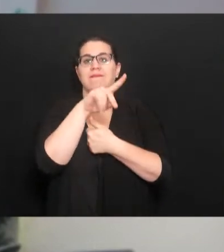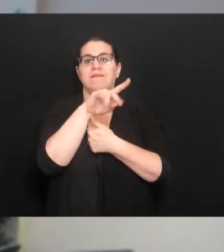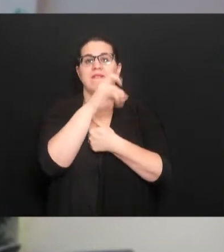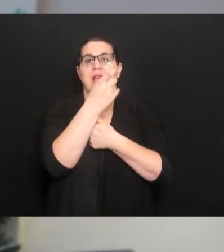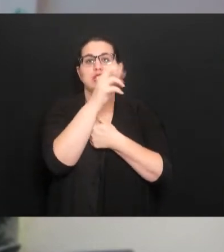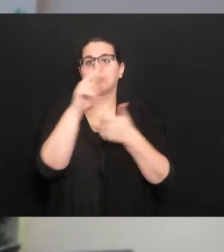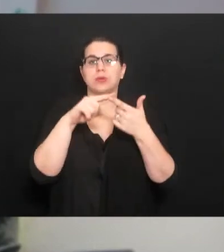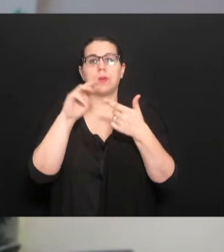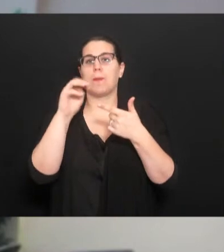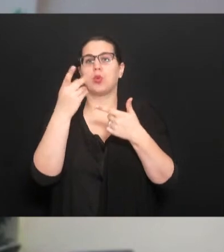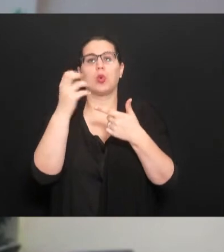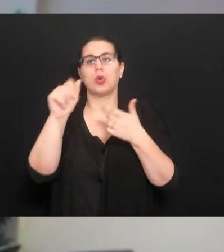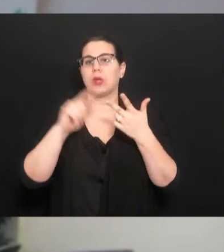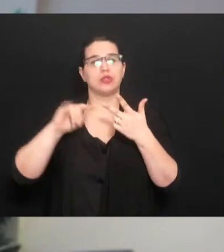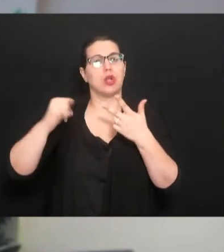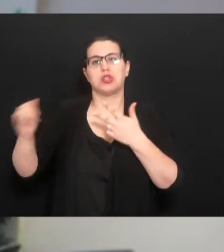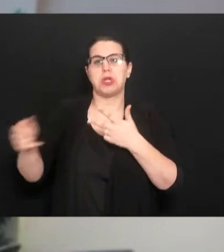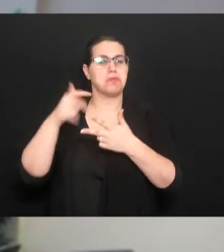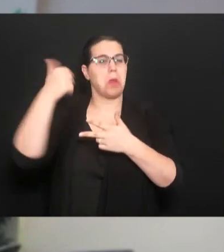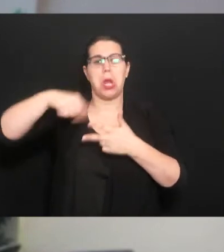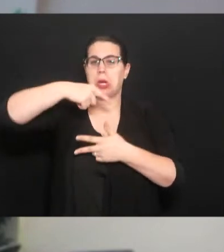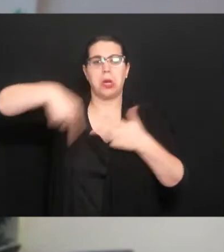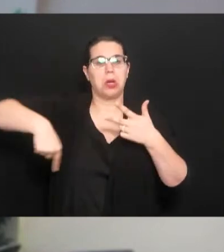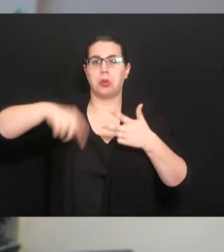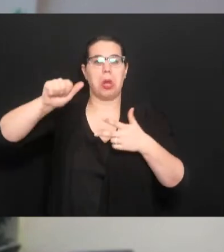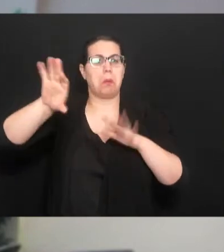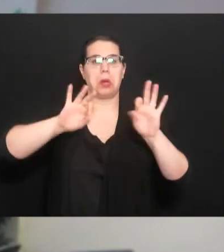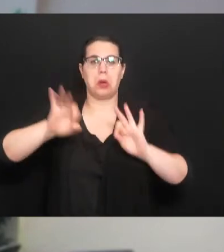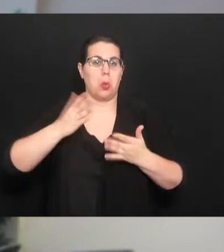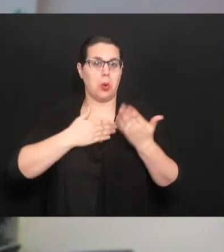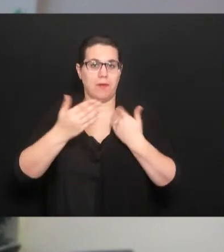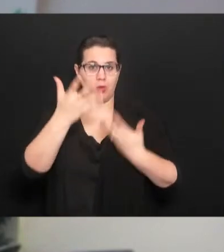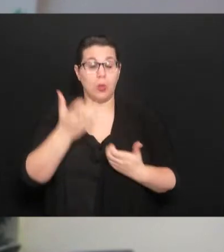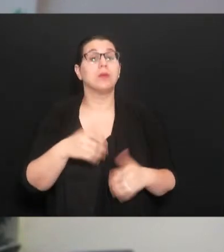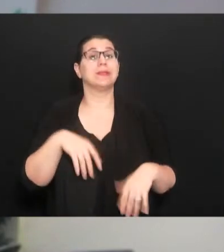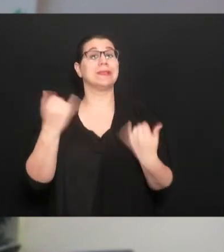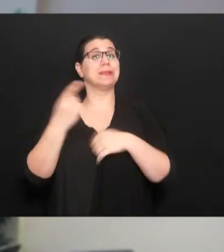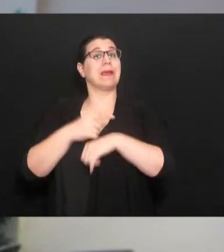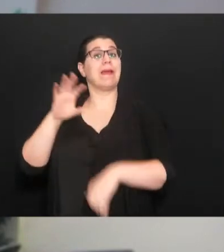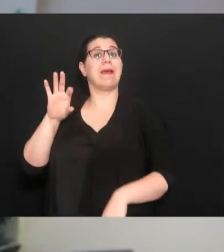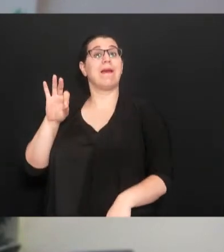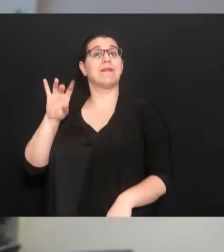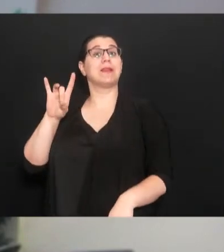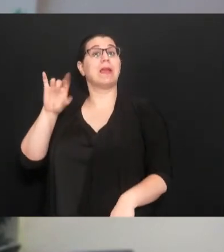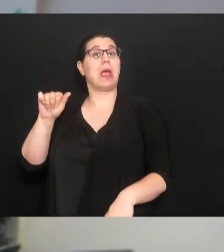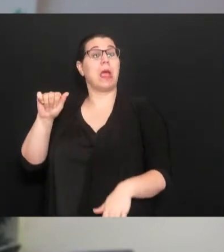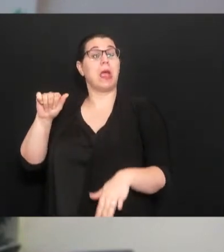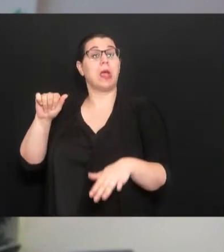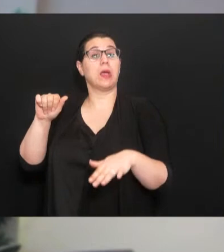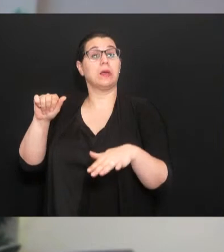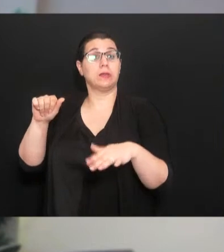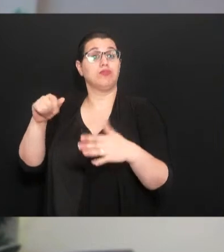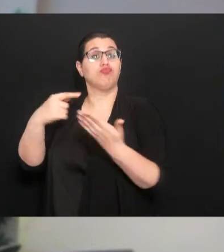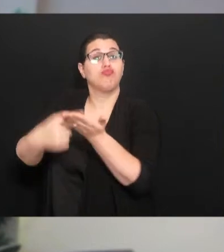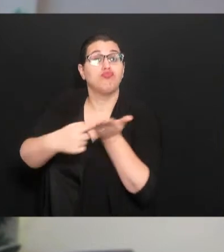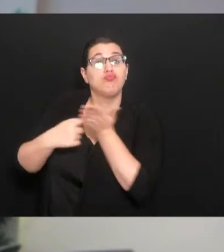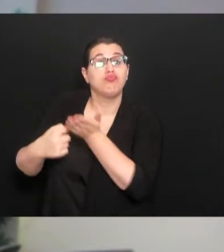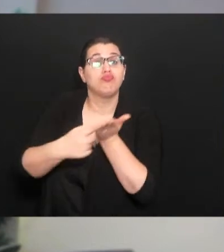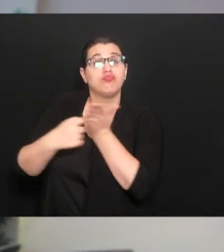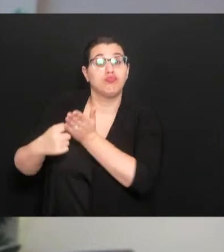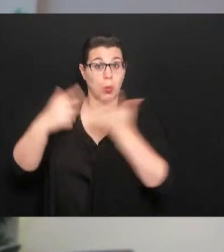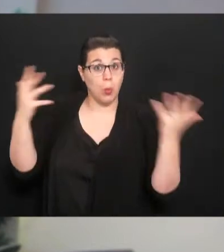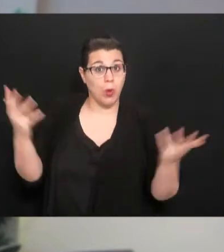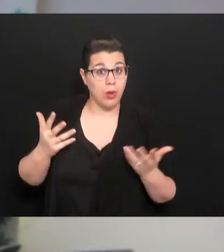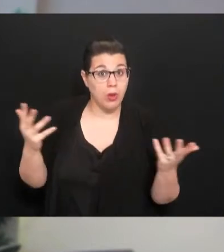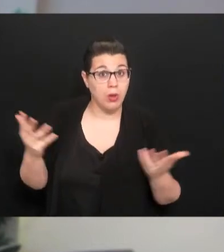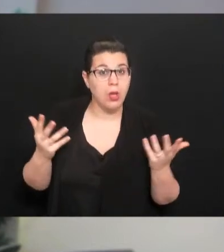Johnson. Importantly, today, the FDA is now having a debate about